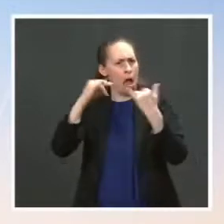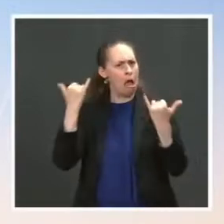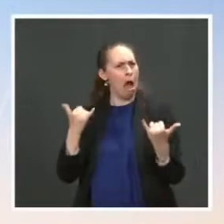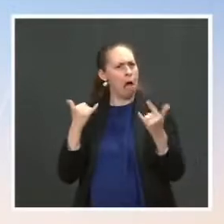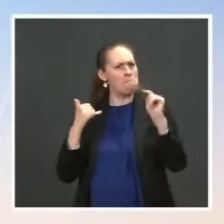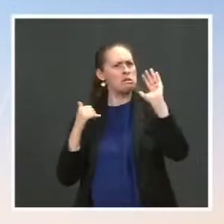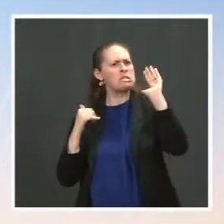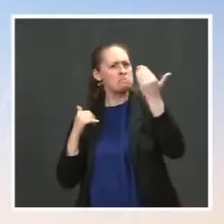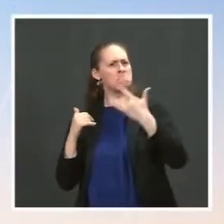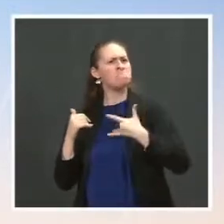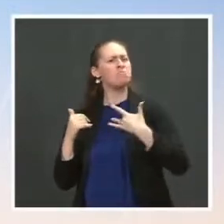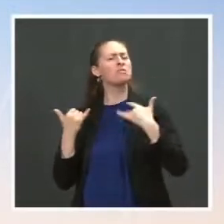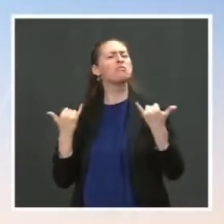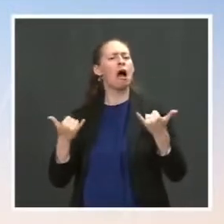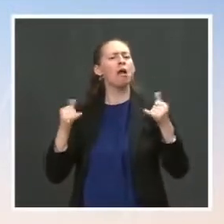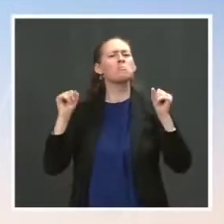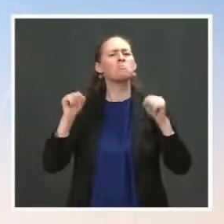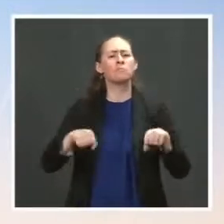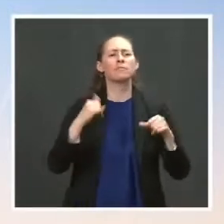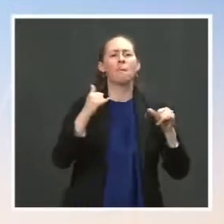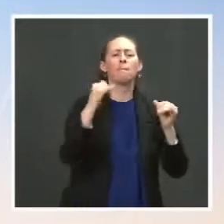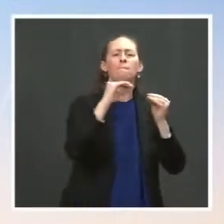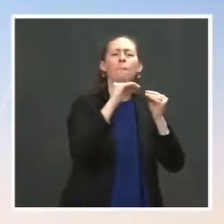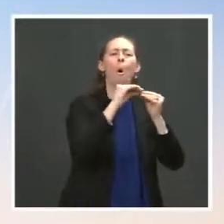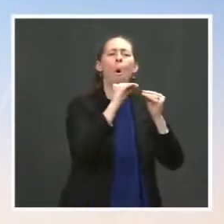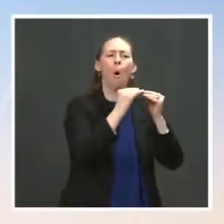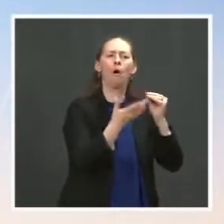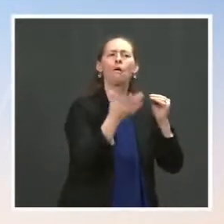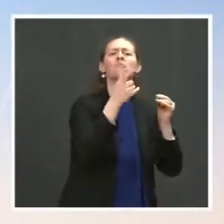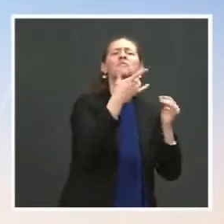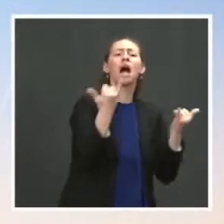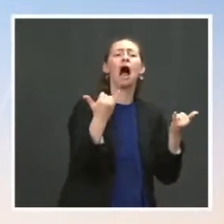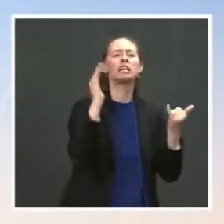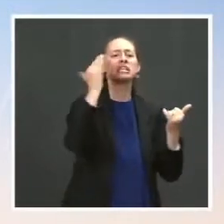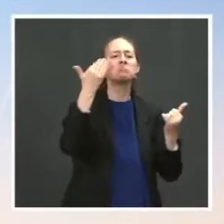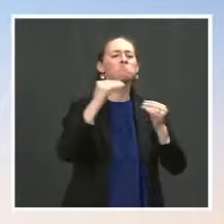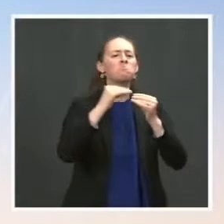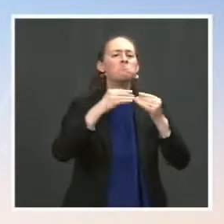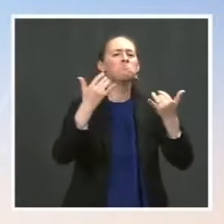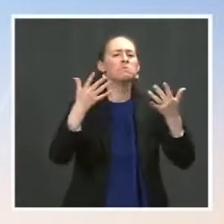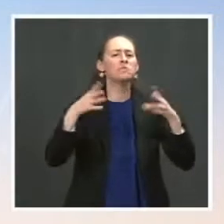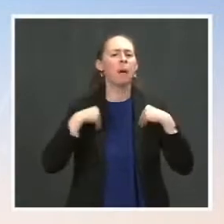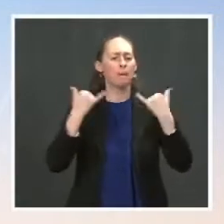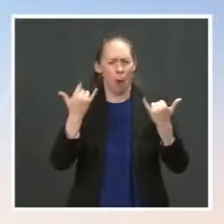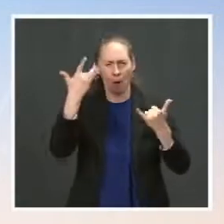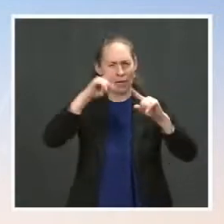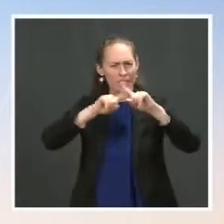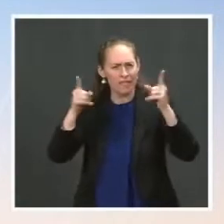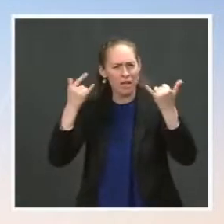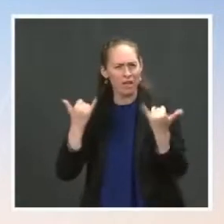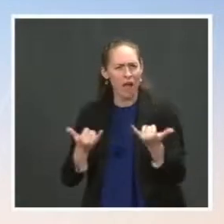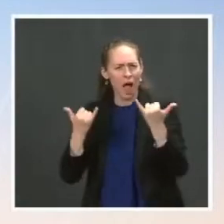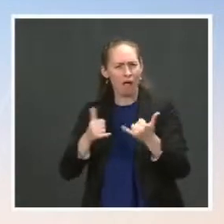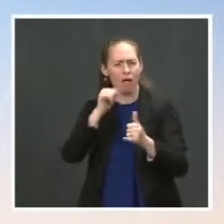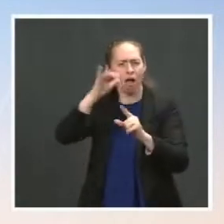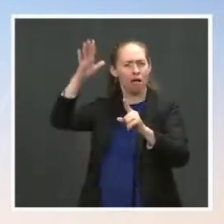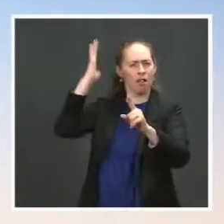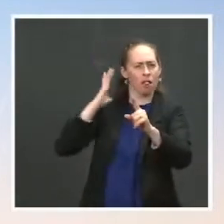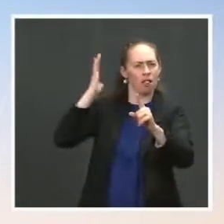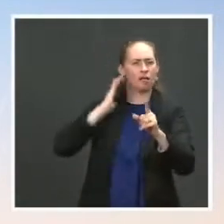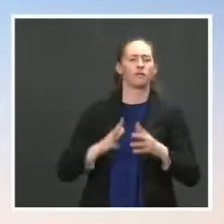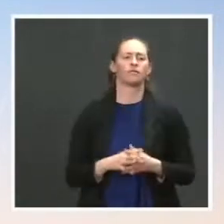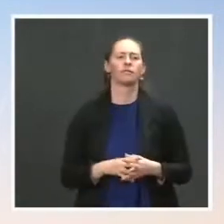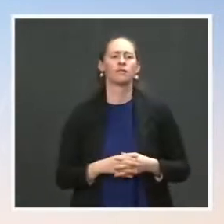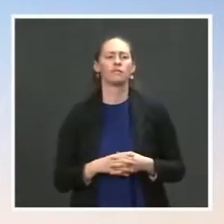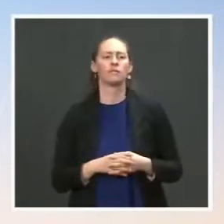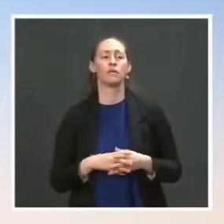discretionary spending can be reached with today's Republicans than the Republicans of a decade ago? Well, I would first say that